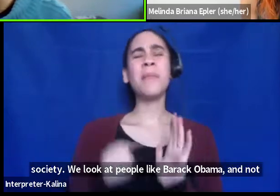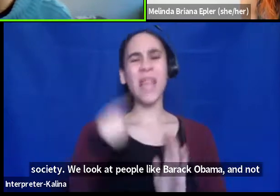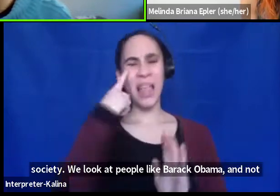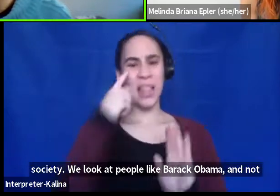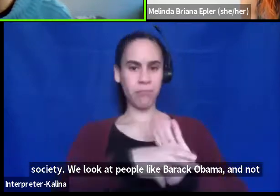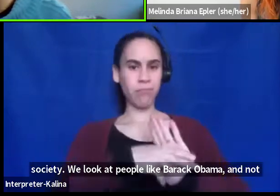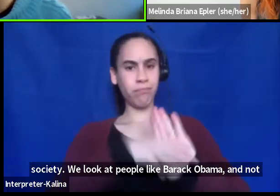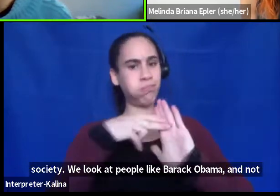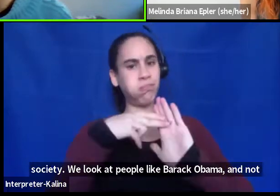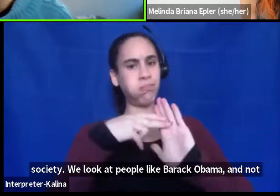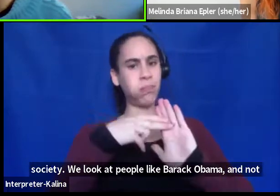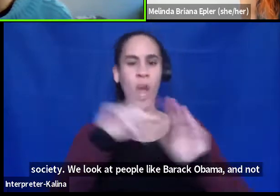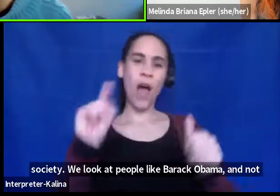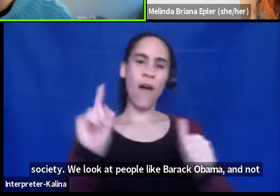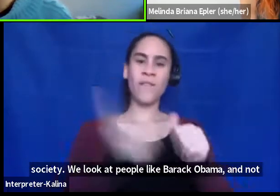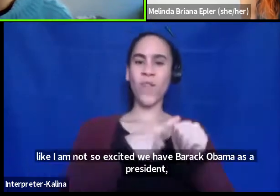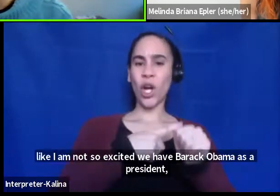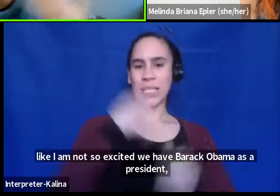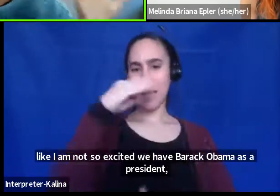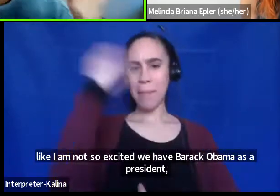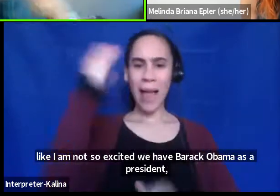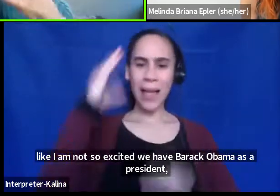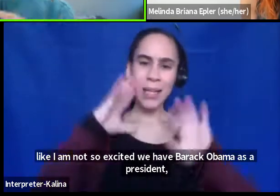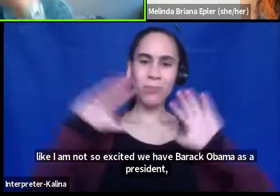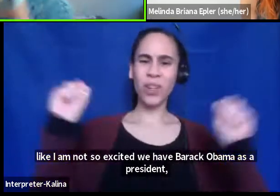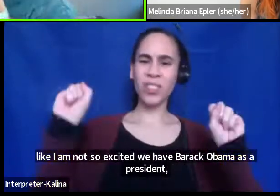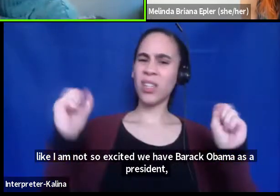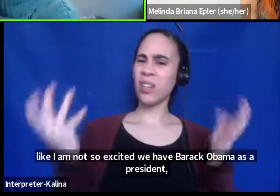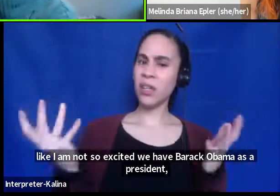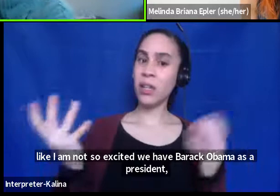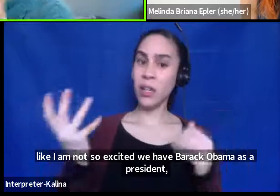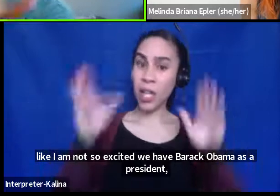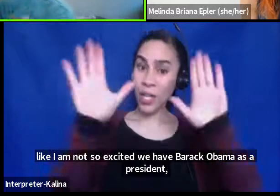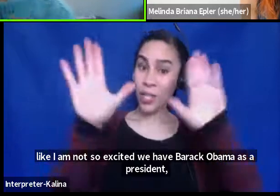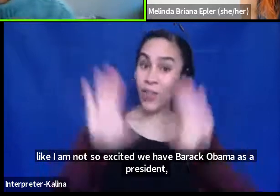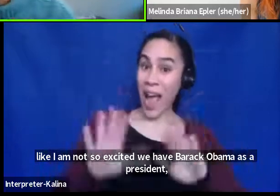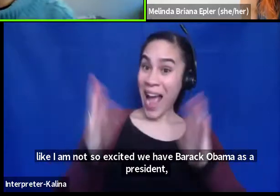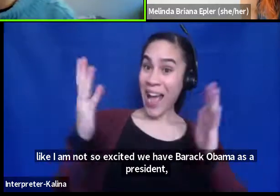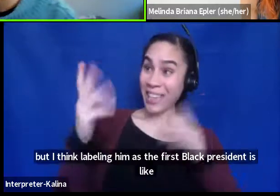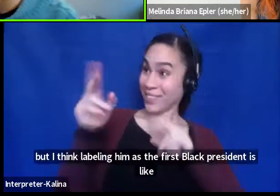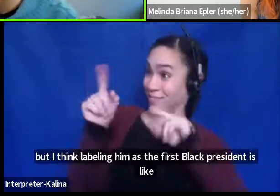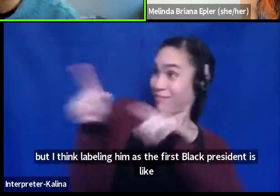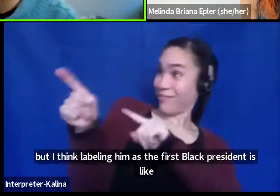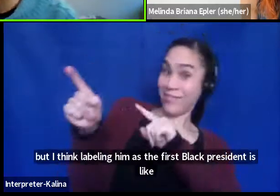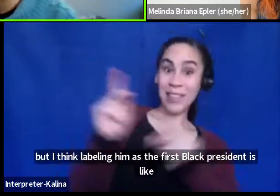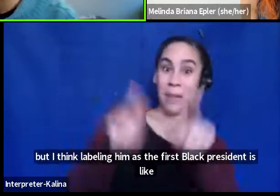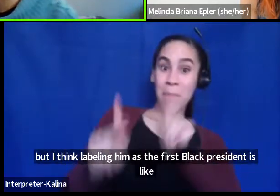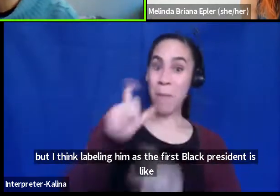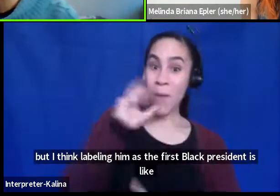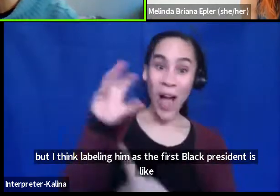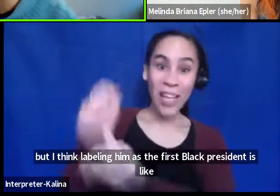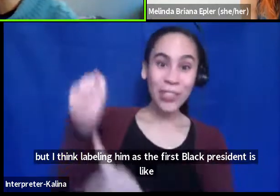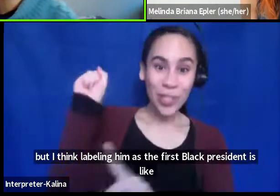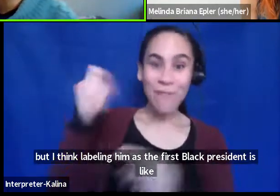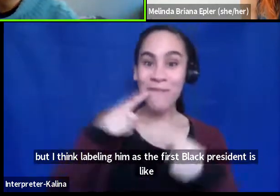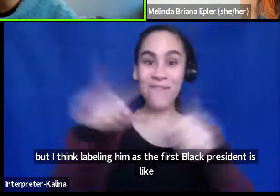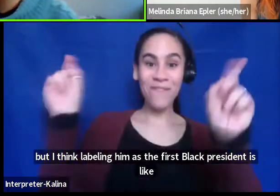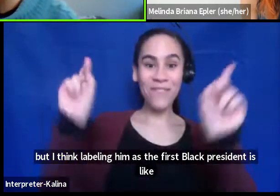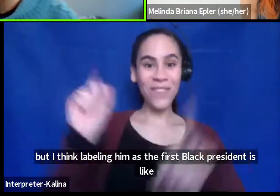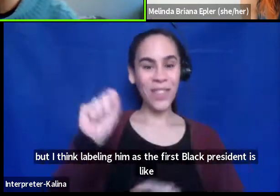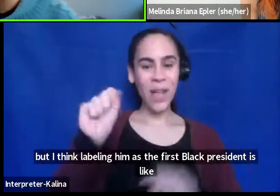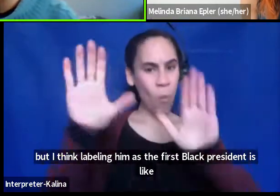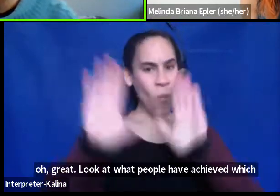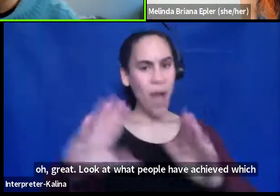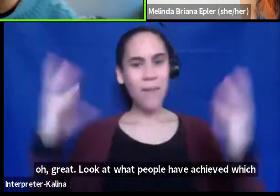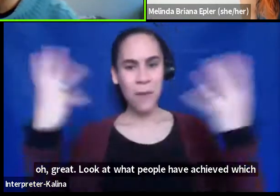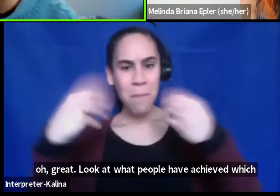as the first Black president, like it's like, oh great, like look at what people have achieved, which I think is wonderful and beautiful.